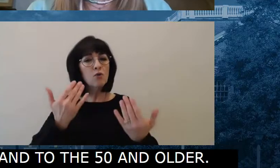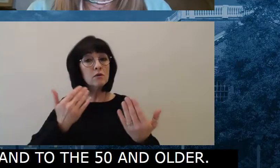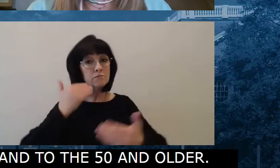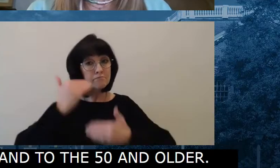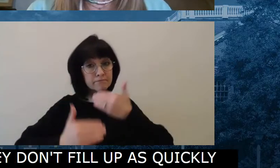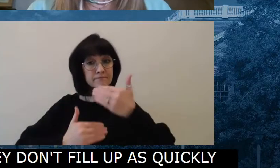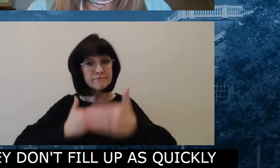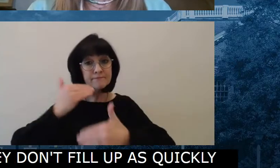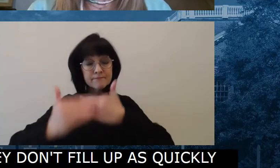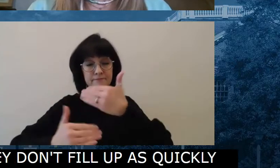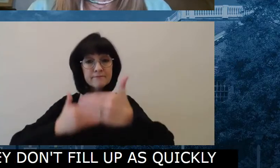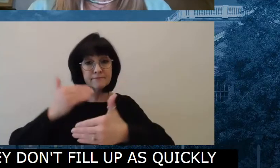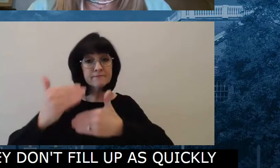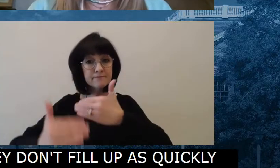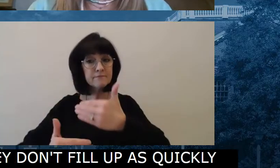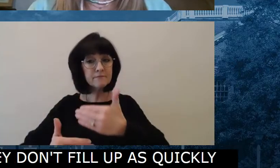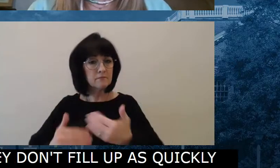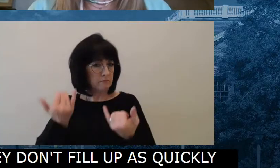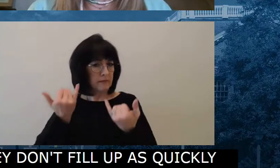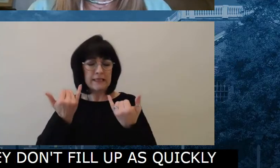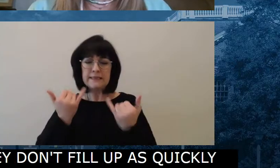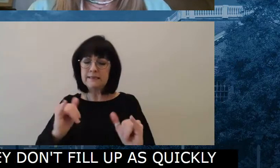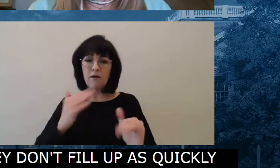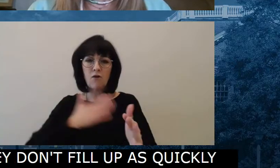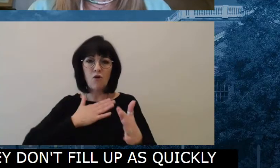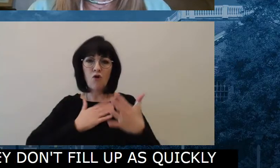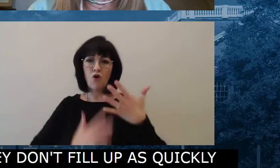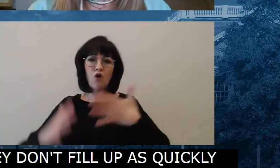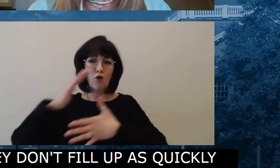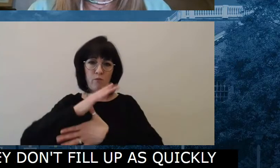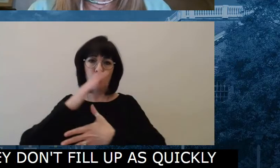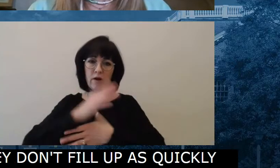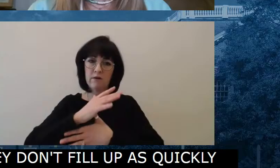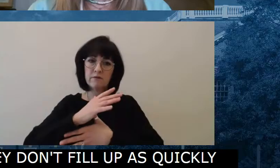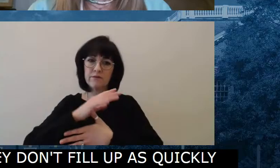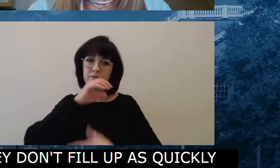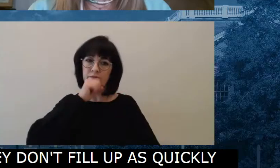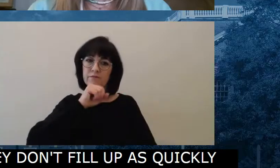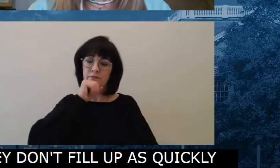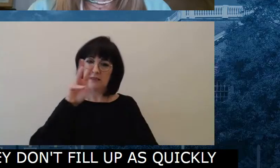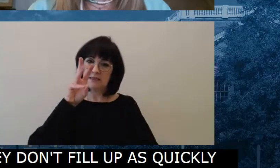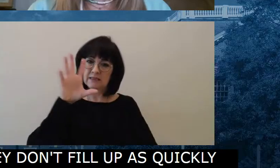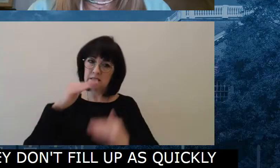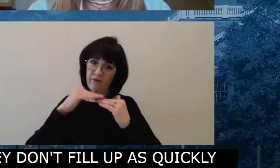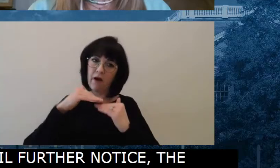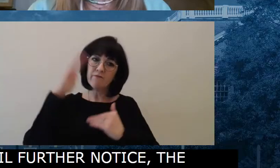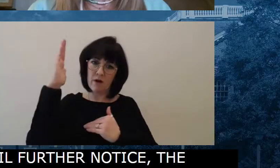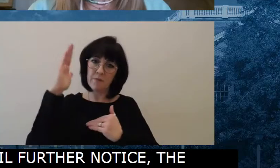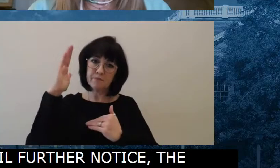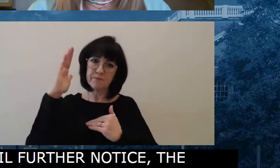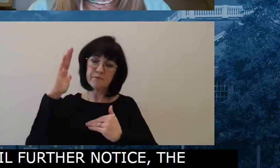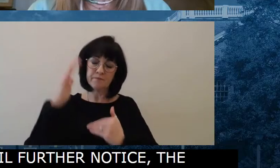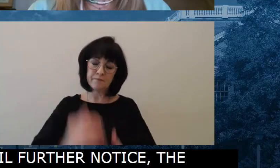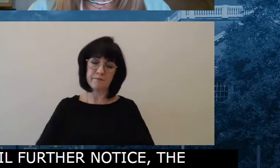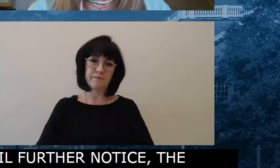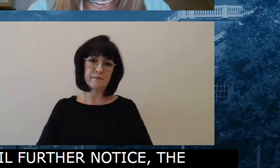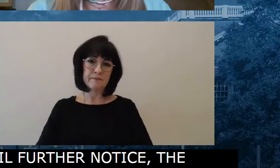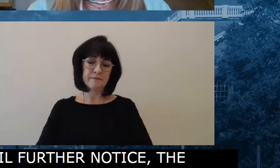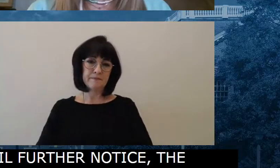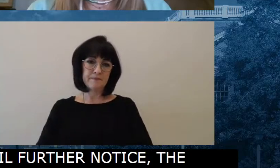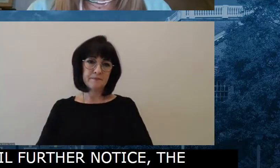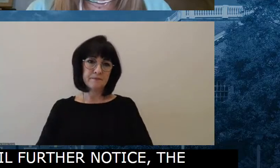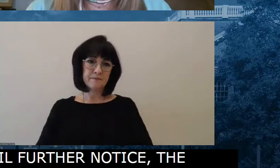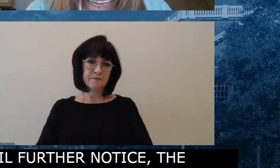will still be 65 and older only to provide the access that you're talking to that